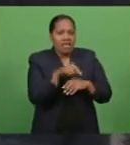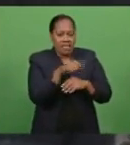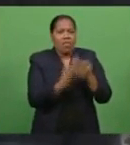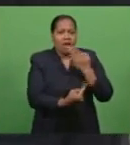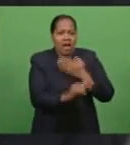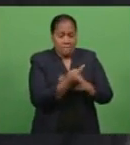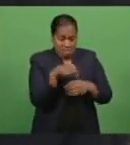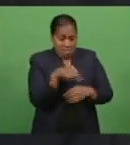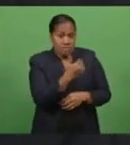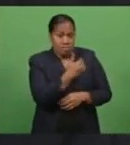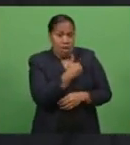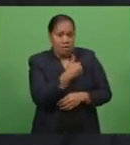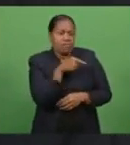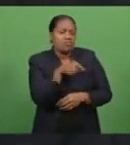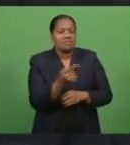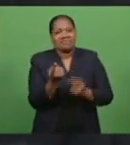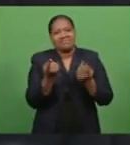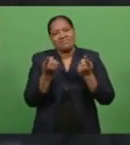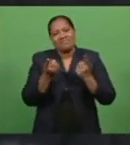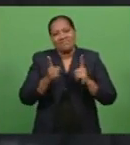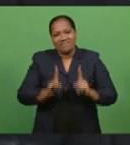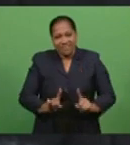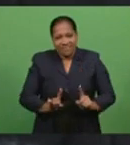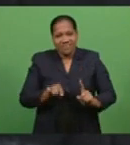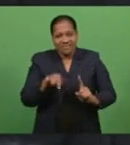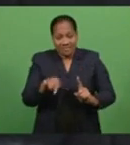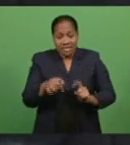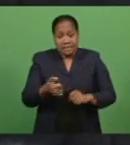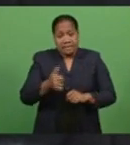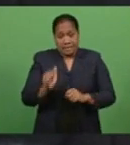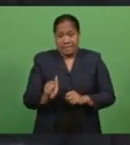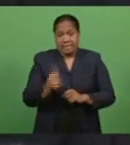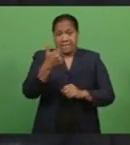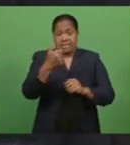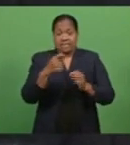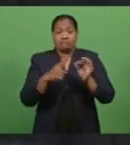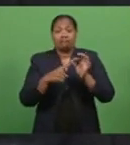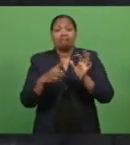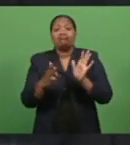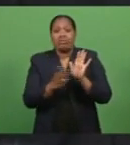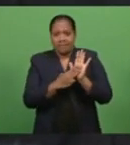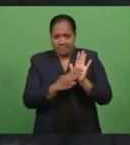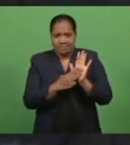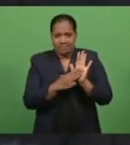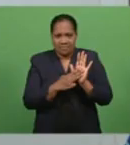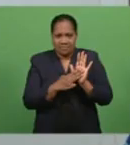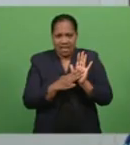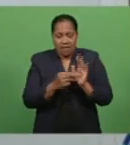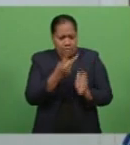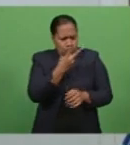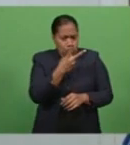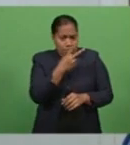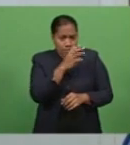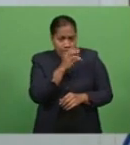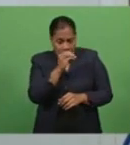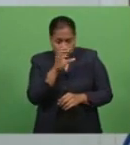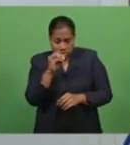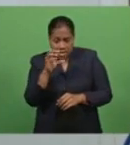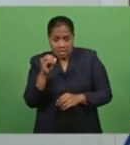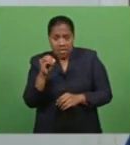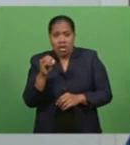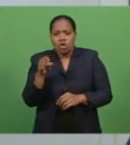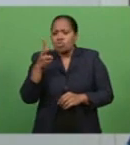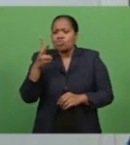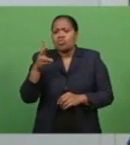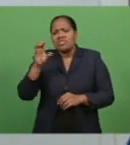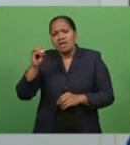away this morning. Ngarase served as the 6th Prime Minister of the country from 2000 to 2006.